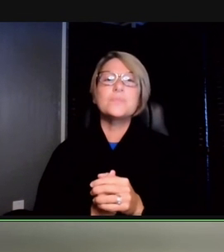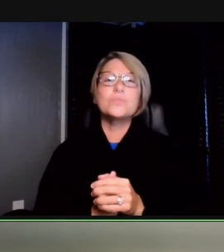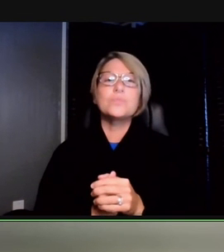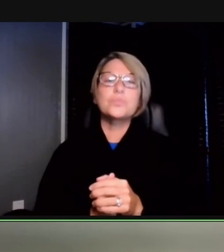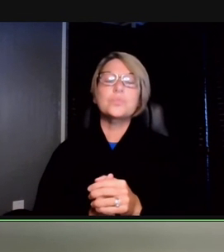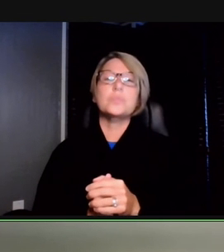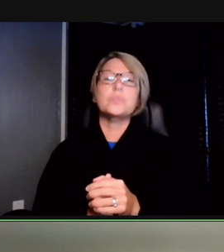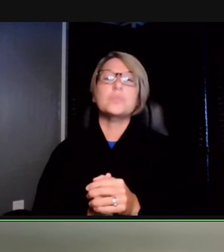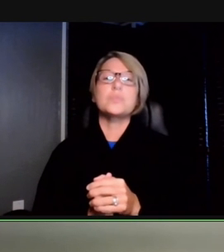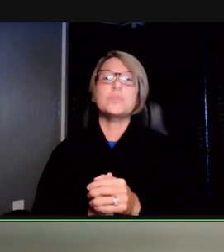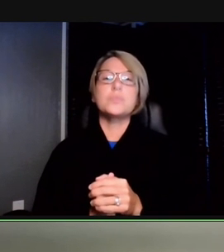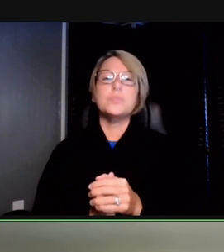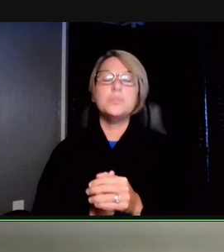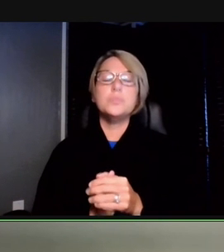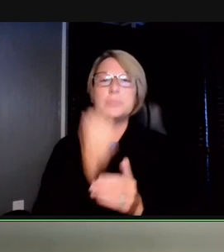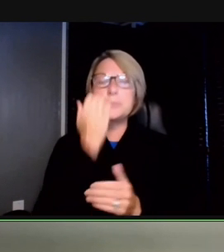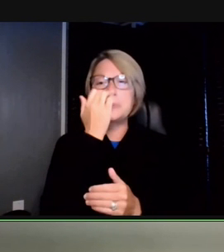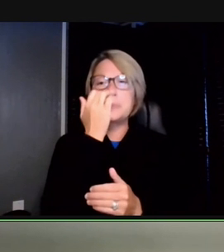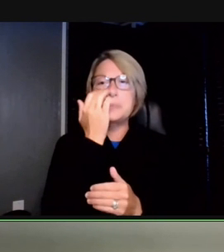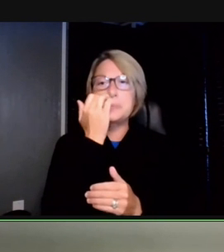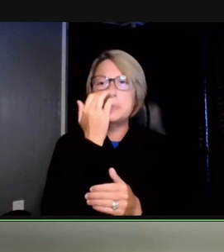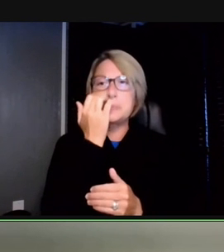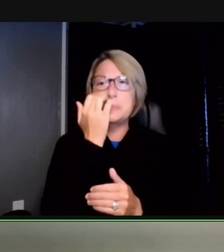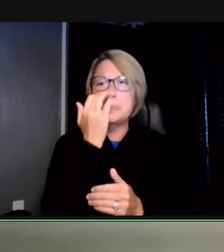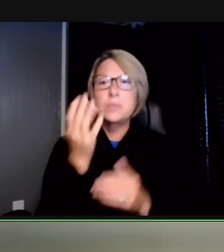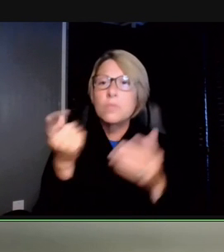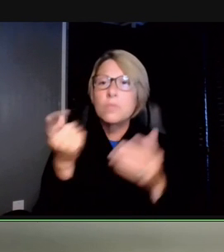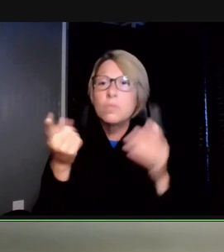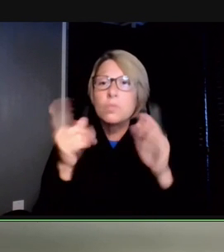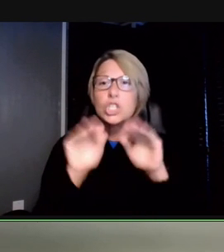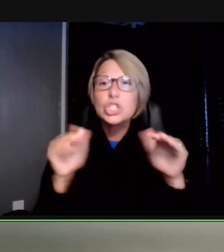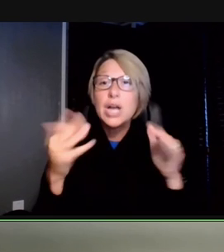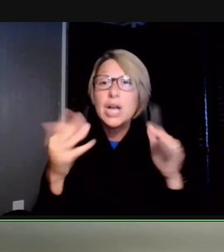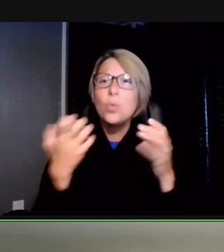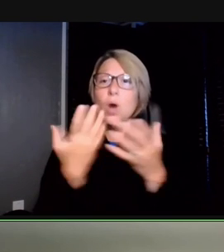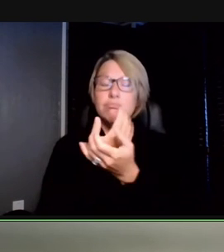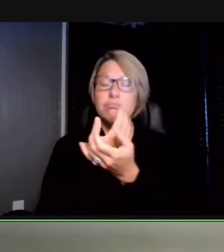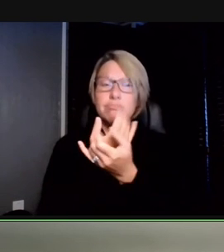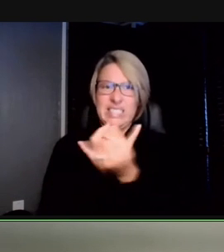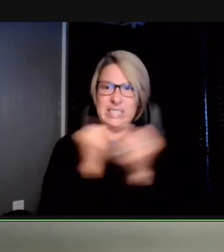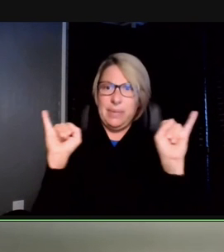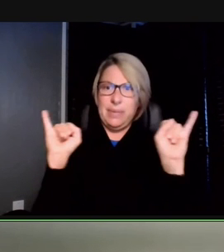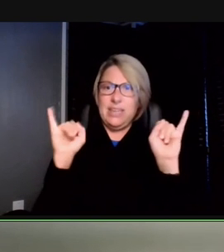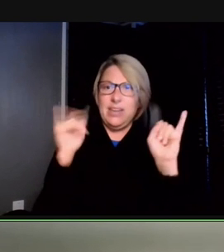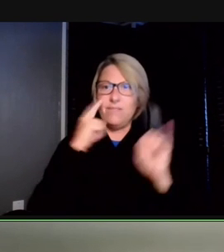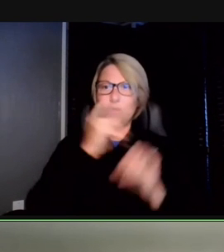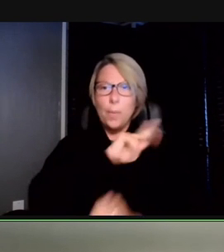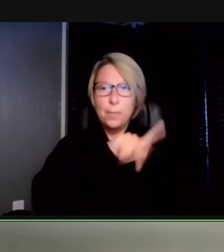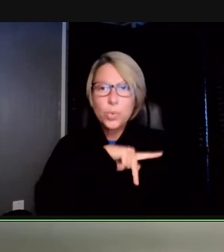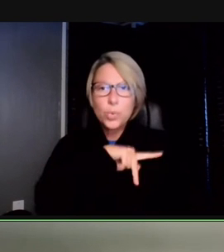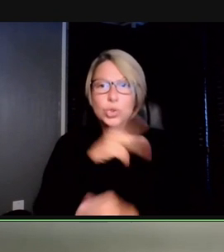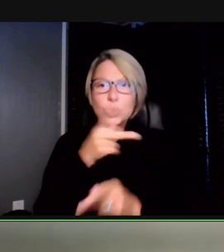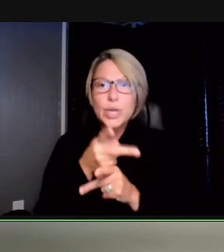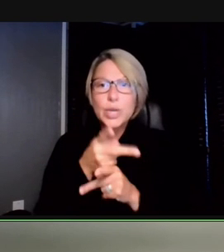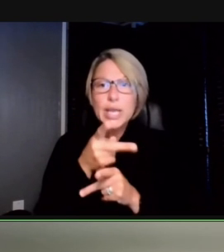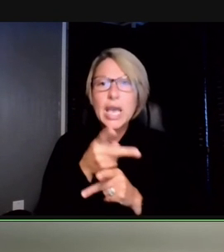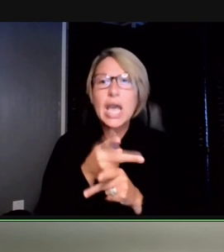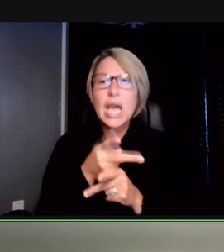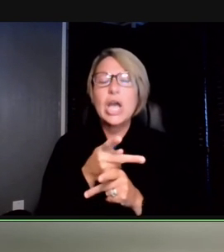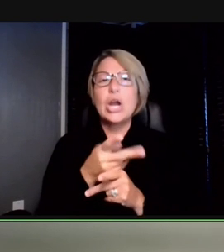they want to be independent in doing their own personal care. We're dealing with girls